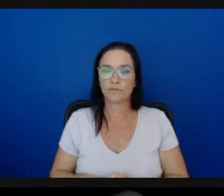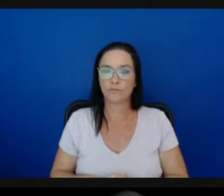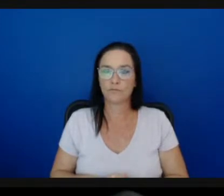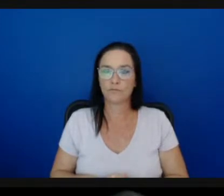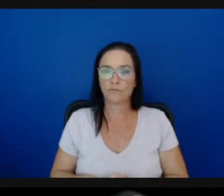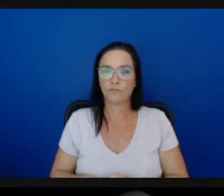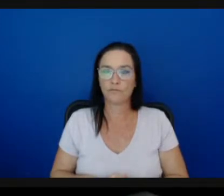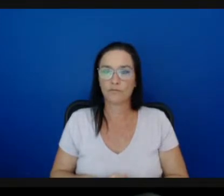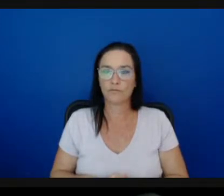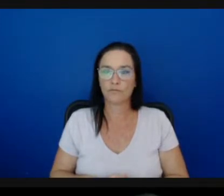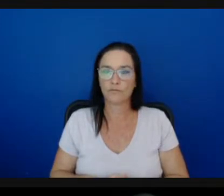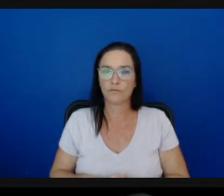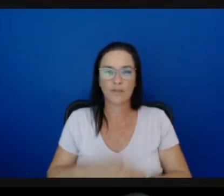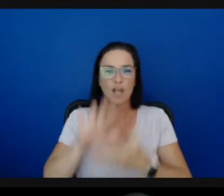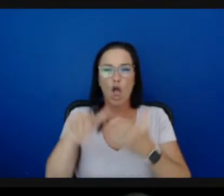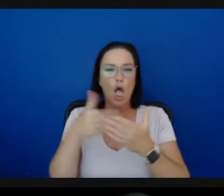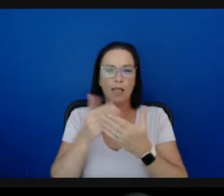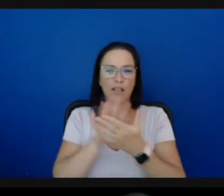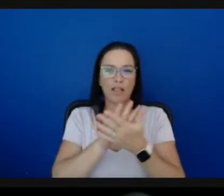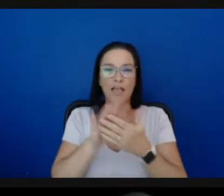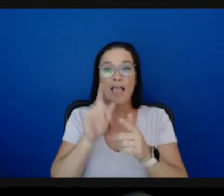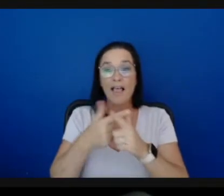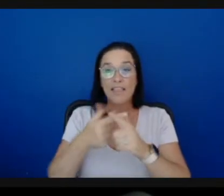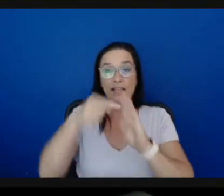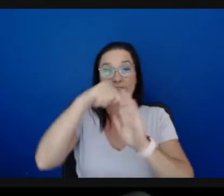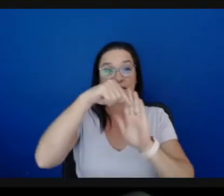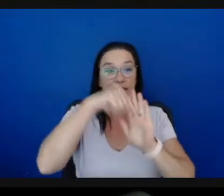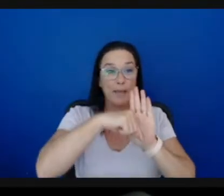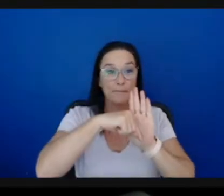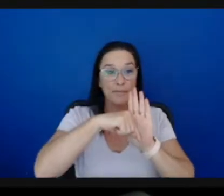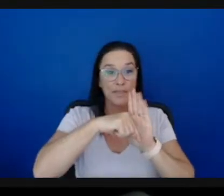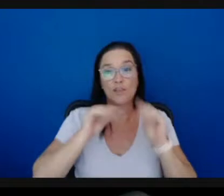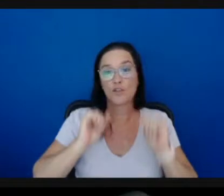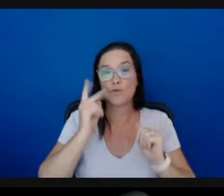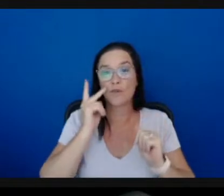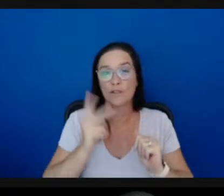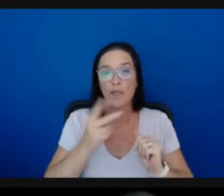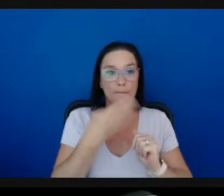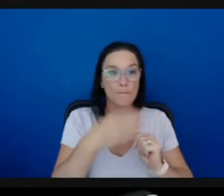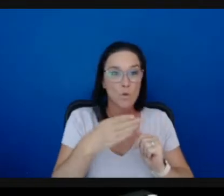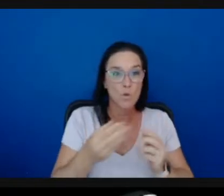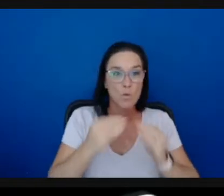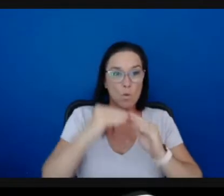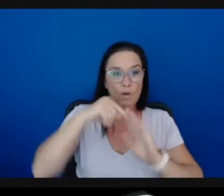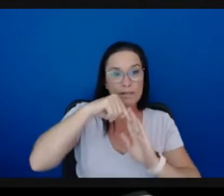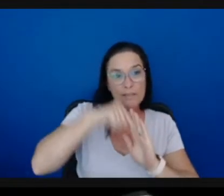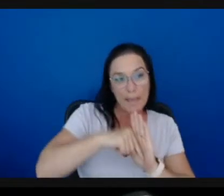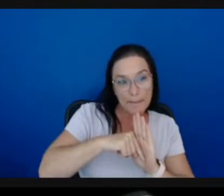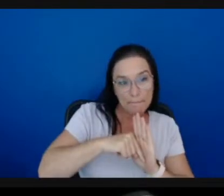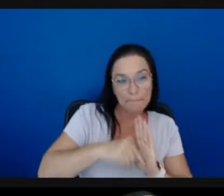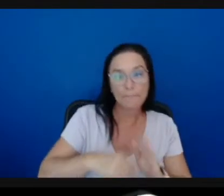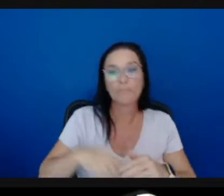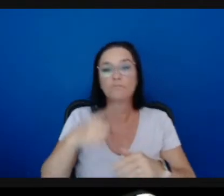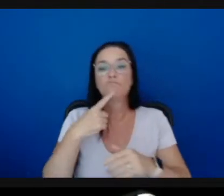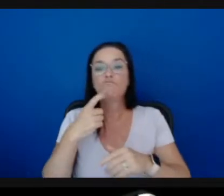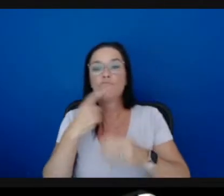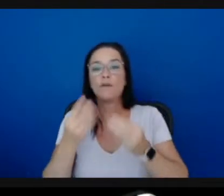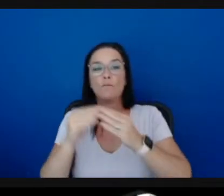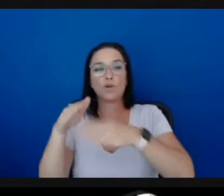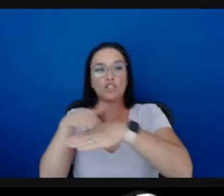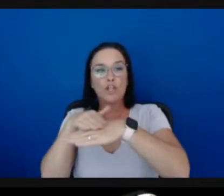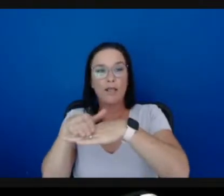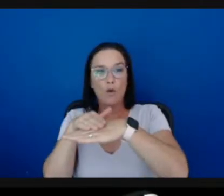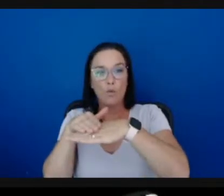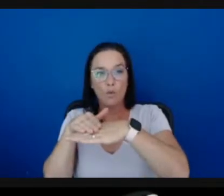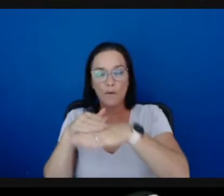All blends together. And by depth, you see that we have now the blue ones are deeper and the red ones are shallower. And it tells us that these